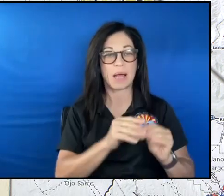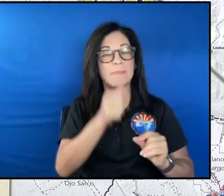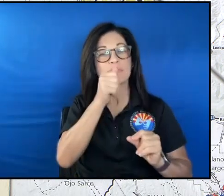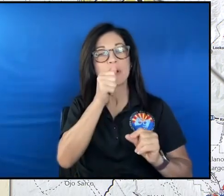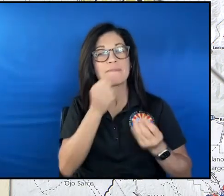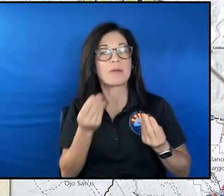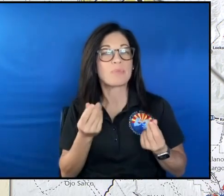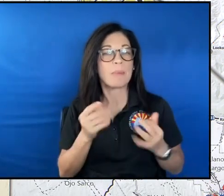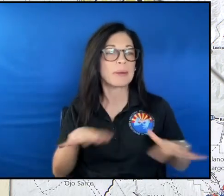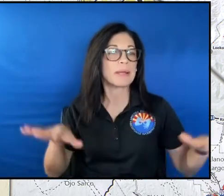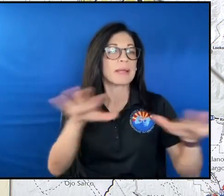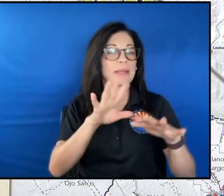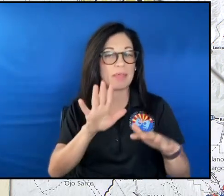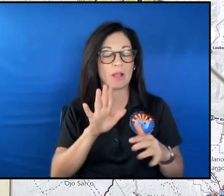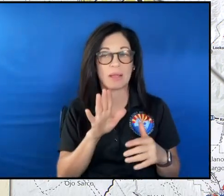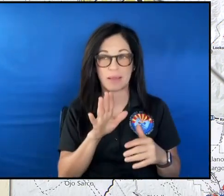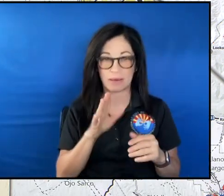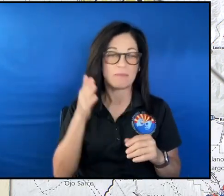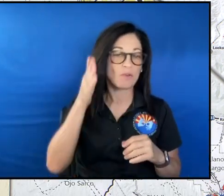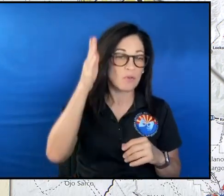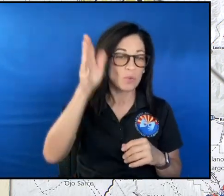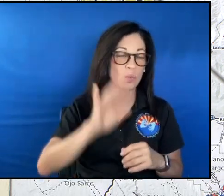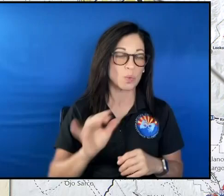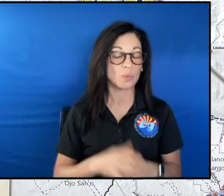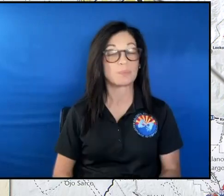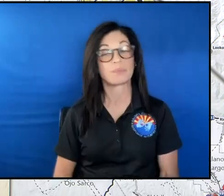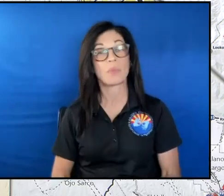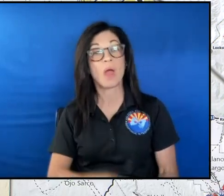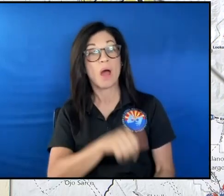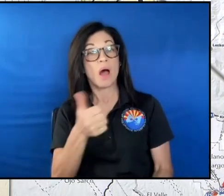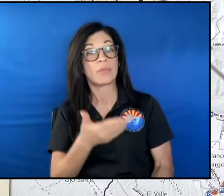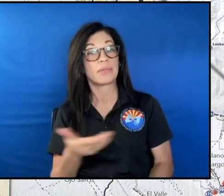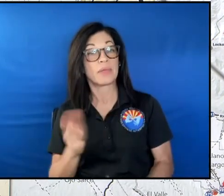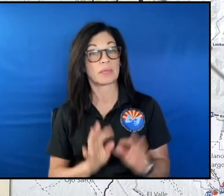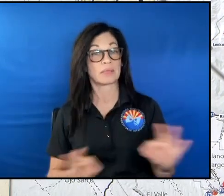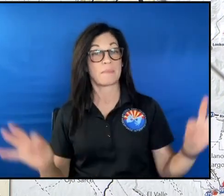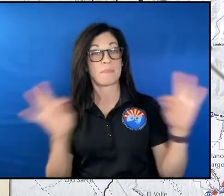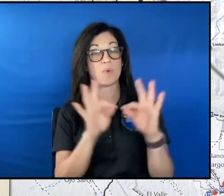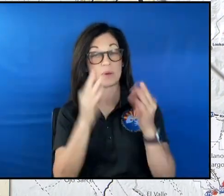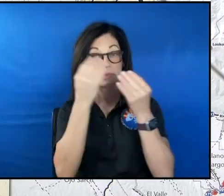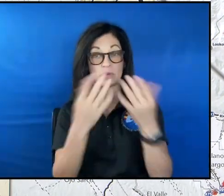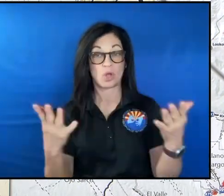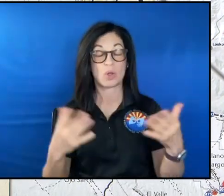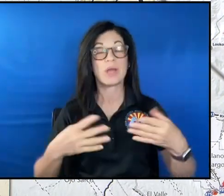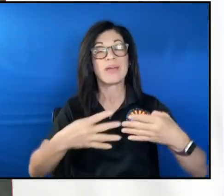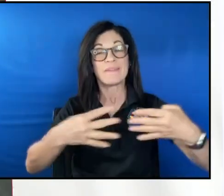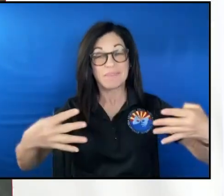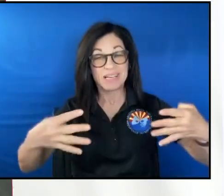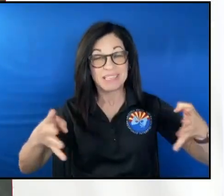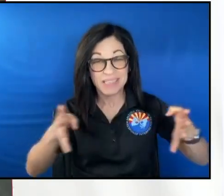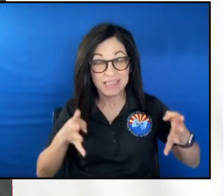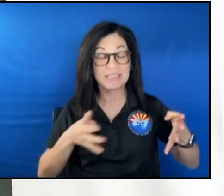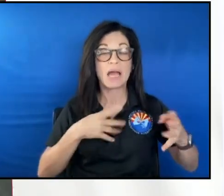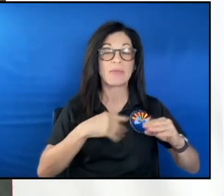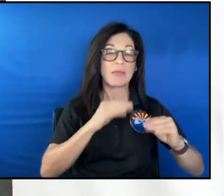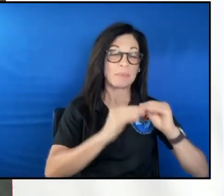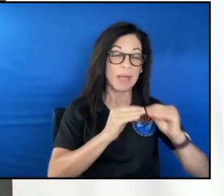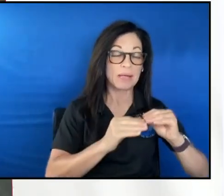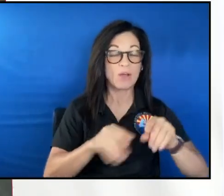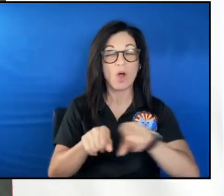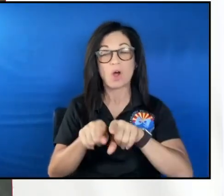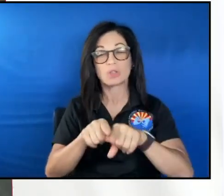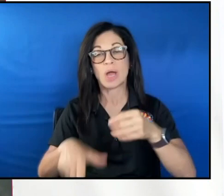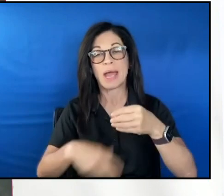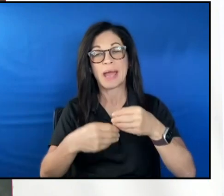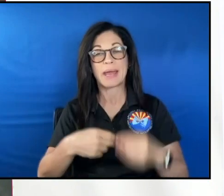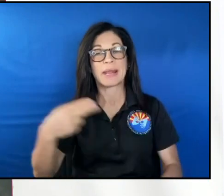as well. Another important note to mention, they're mending fences, they're putting new H braces on, for these fences,